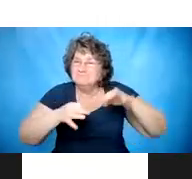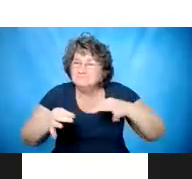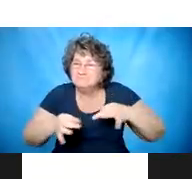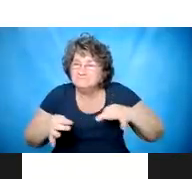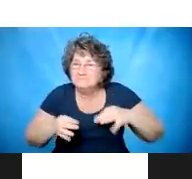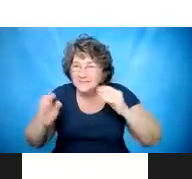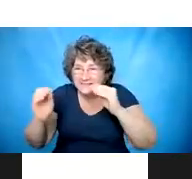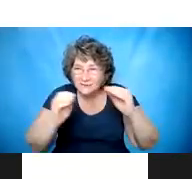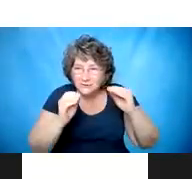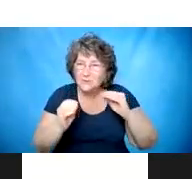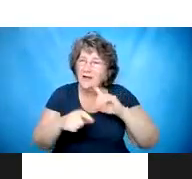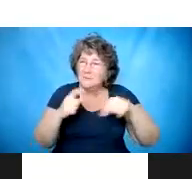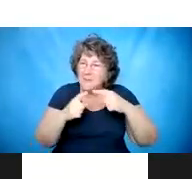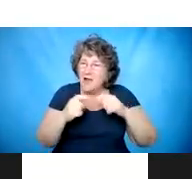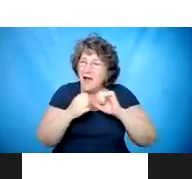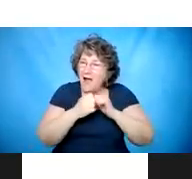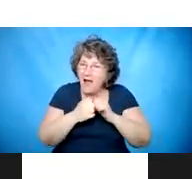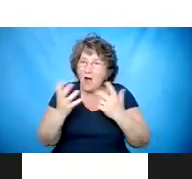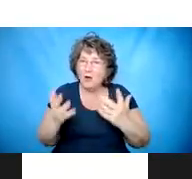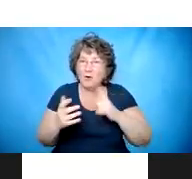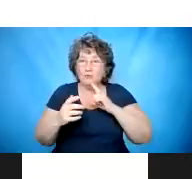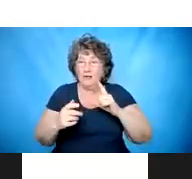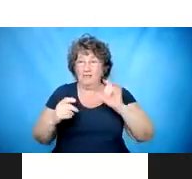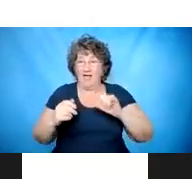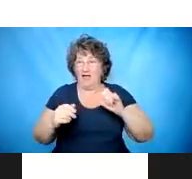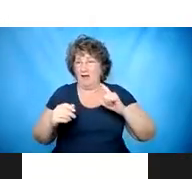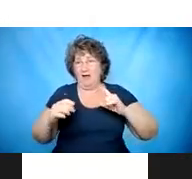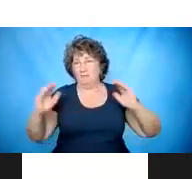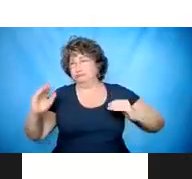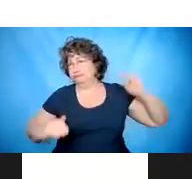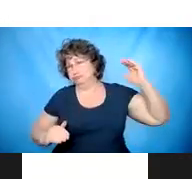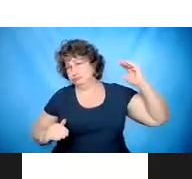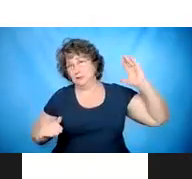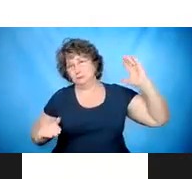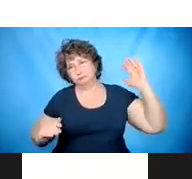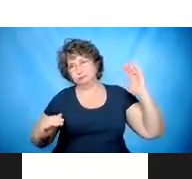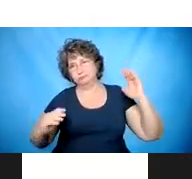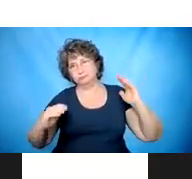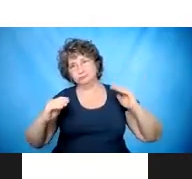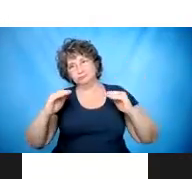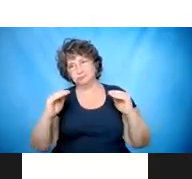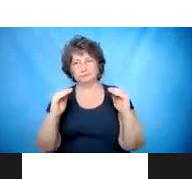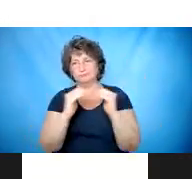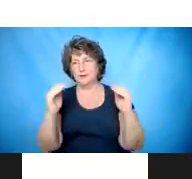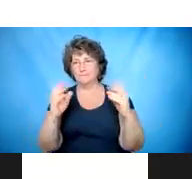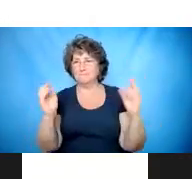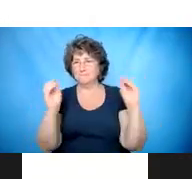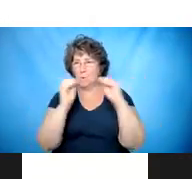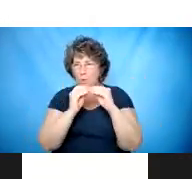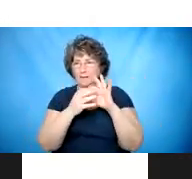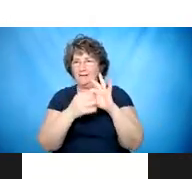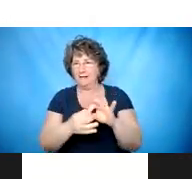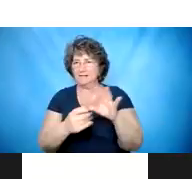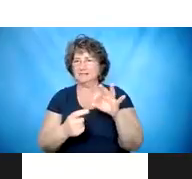us more about how we can reduce disparity in the disability service system and how they are a resource in this endeavor.